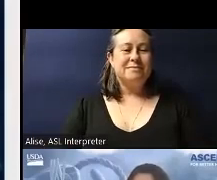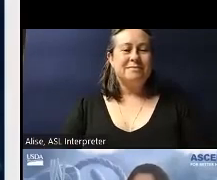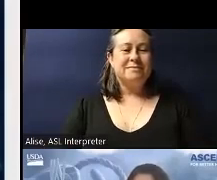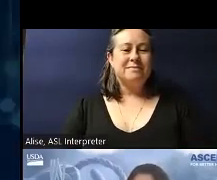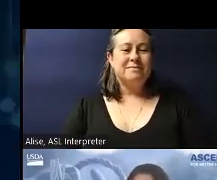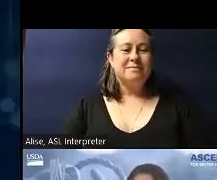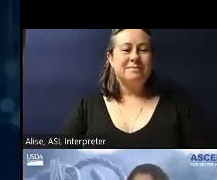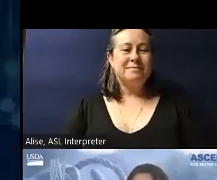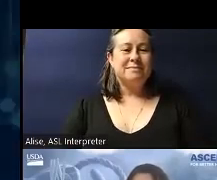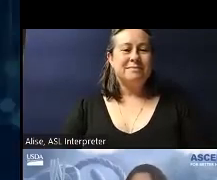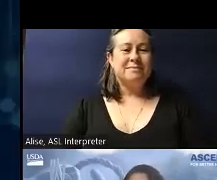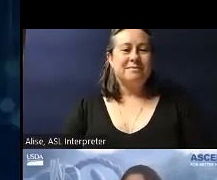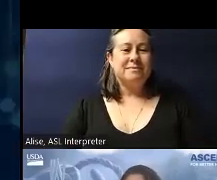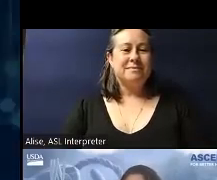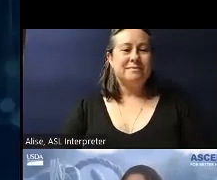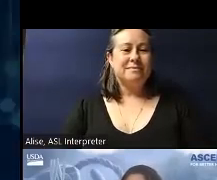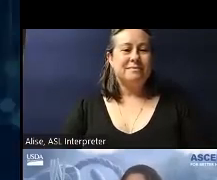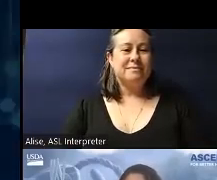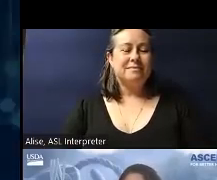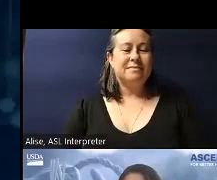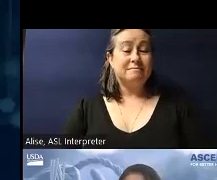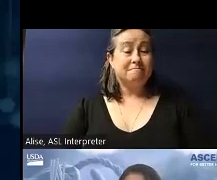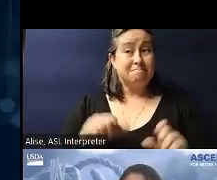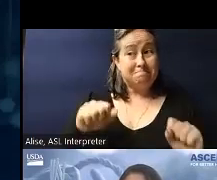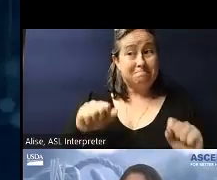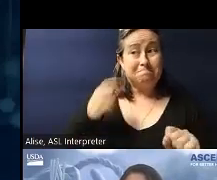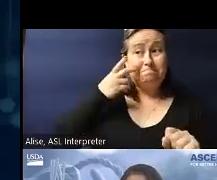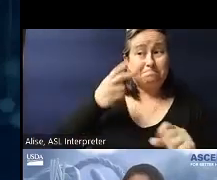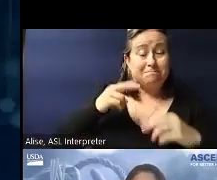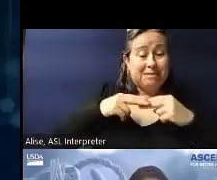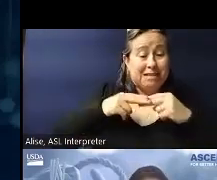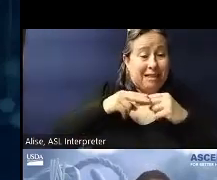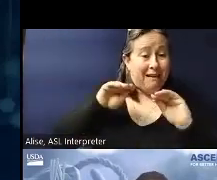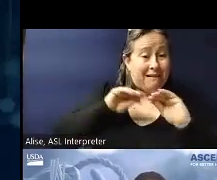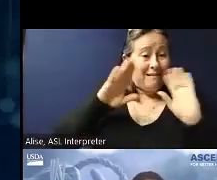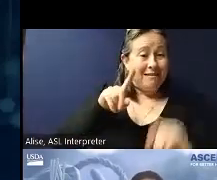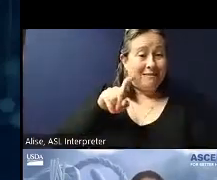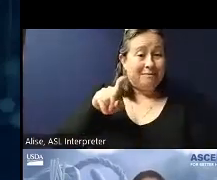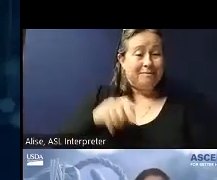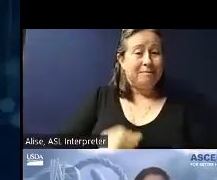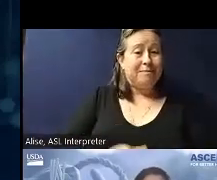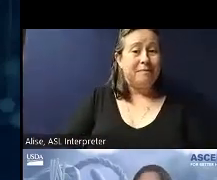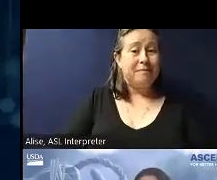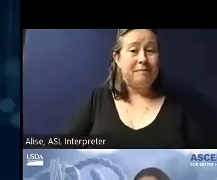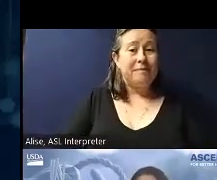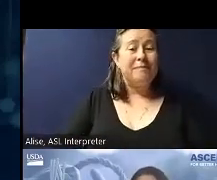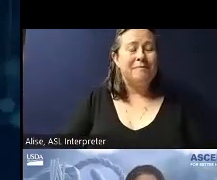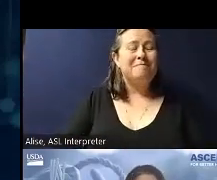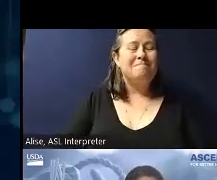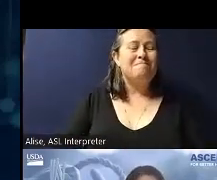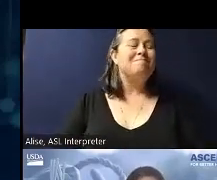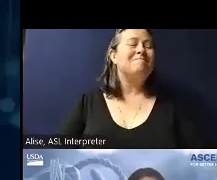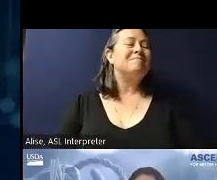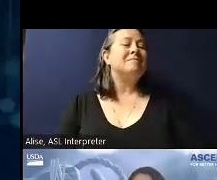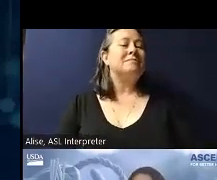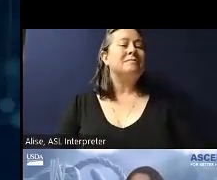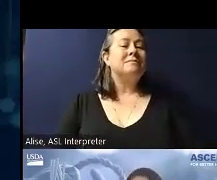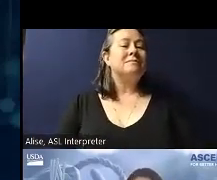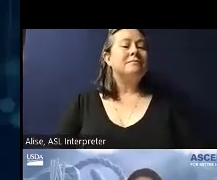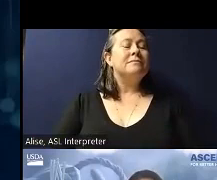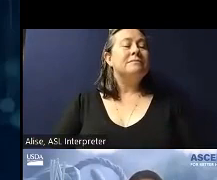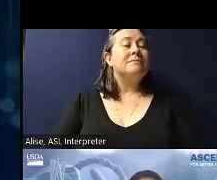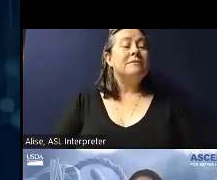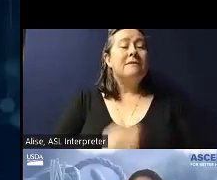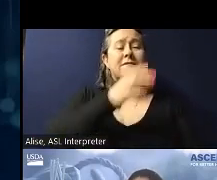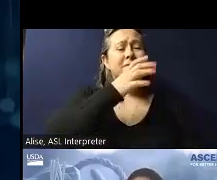Can you see my slides? A tomorrow exists in which